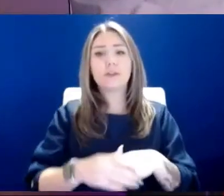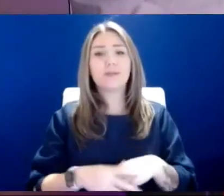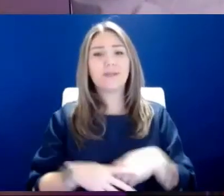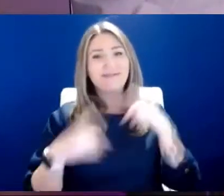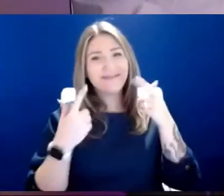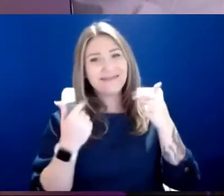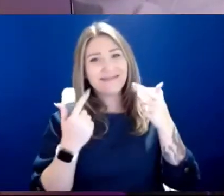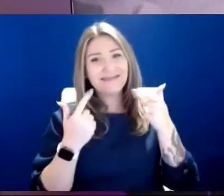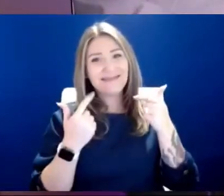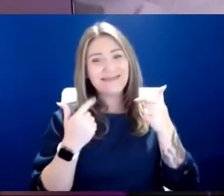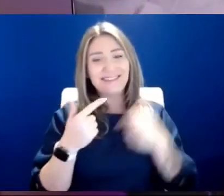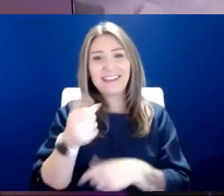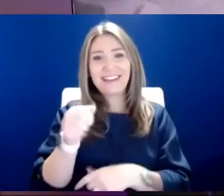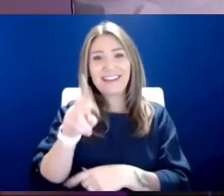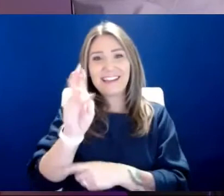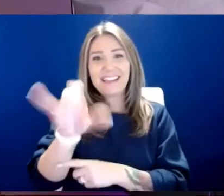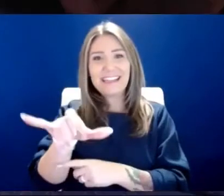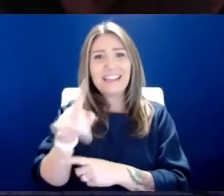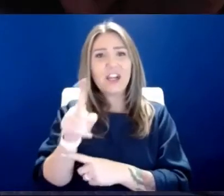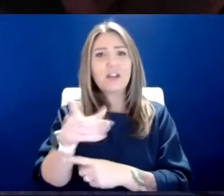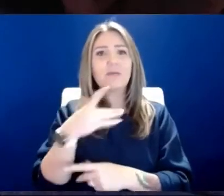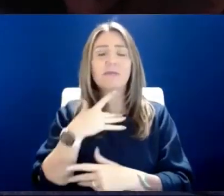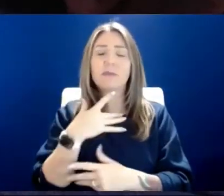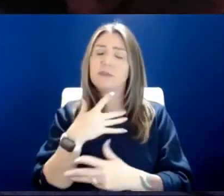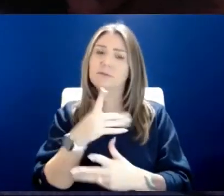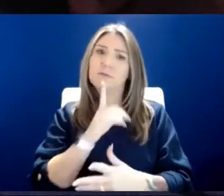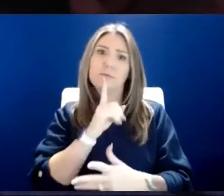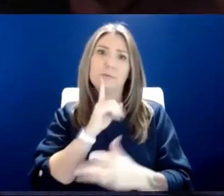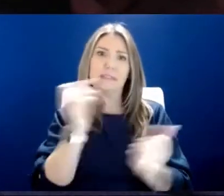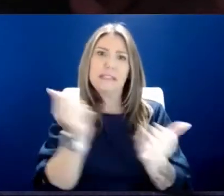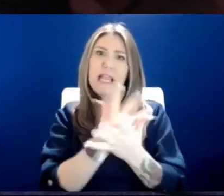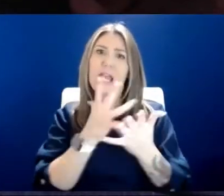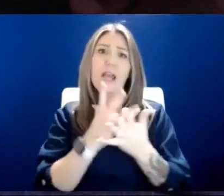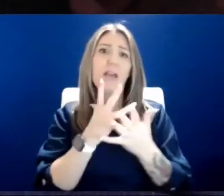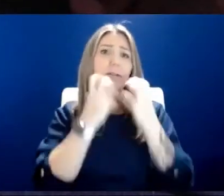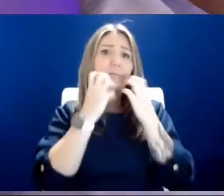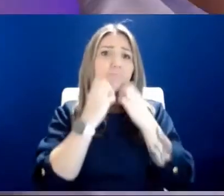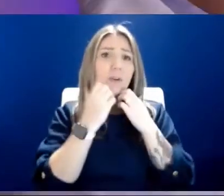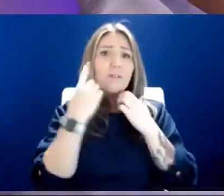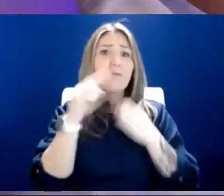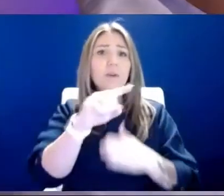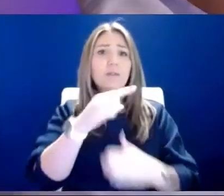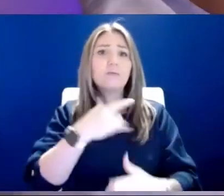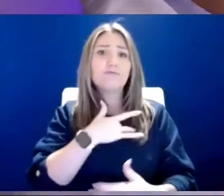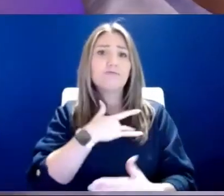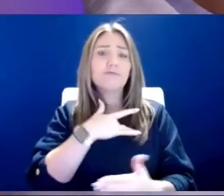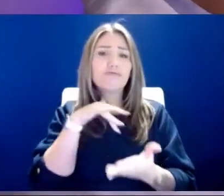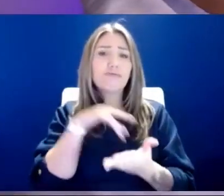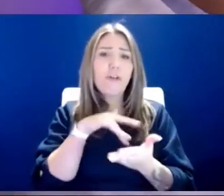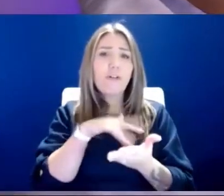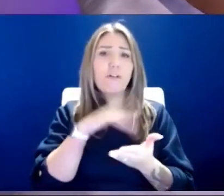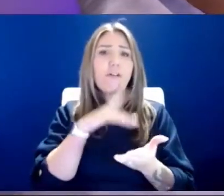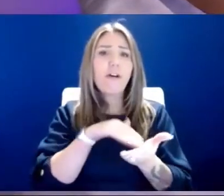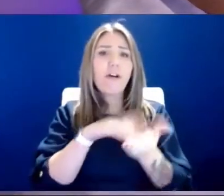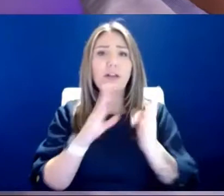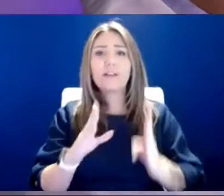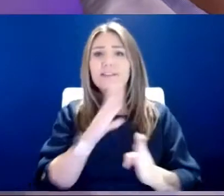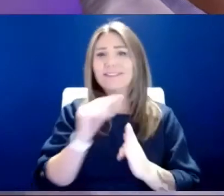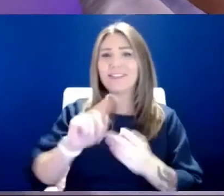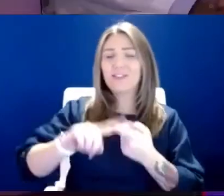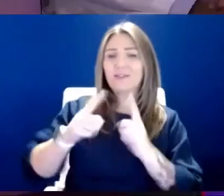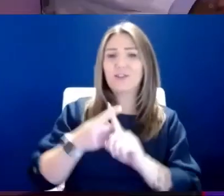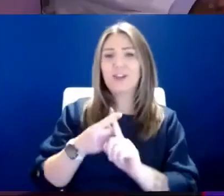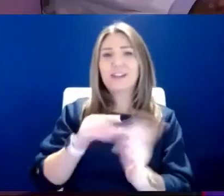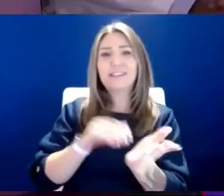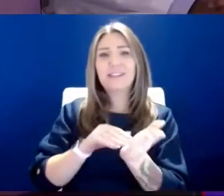Gary Patillo says he owes everything to his cardiologist and now dear family friend, Dr. Bhanu Gupta, something Dr.